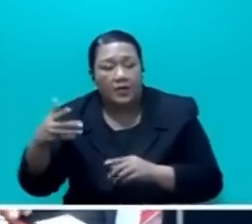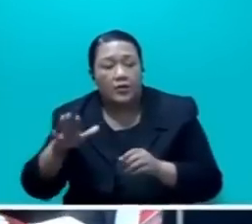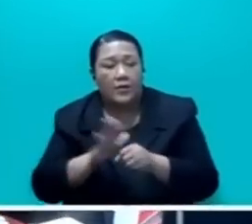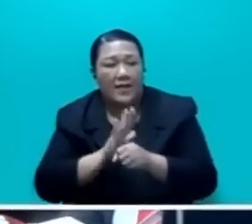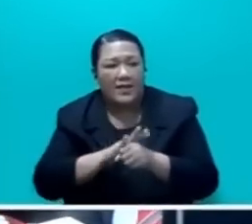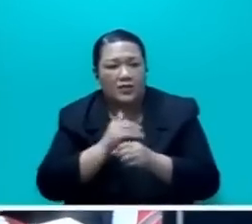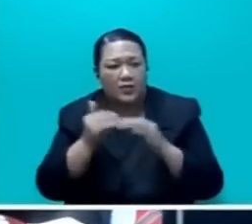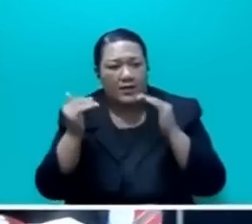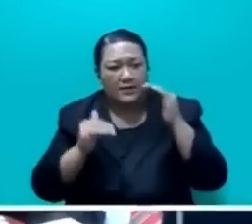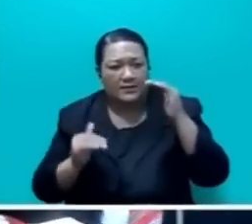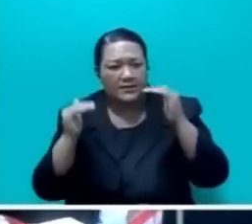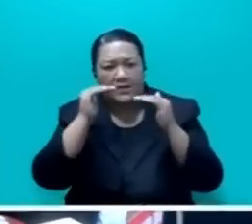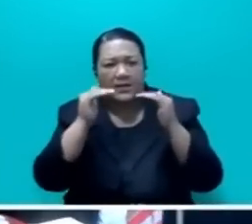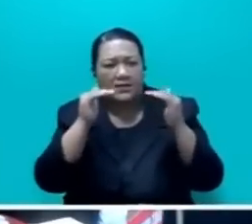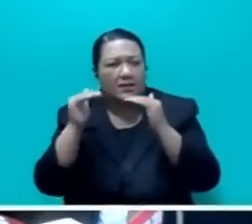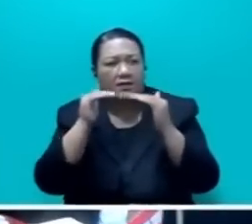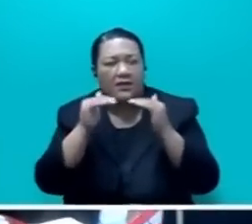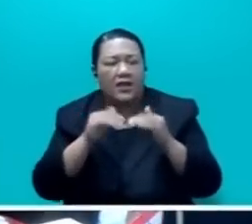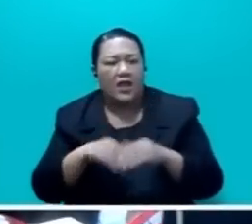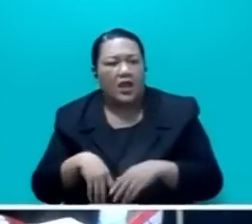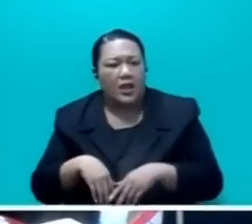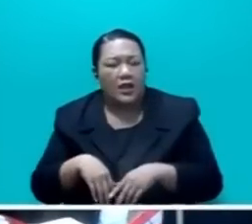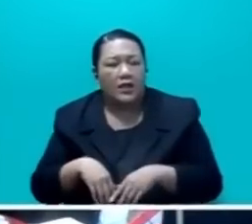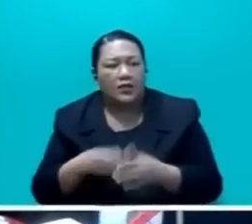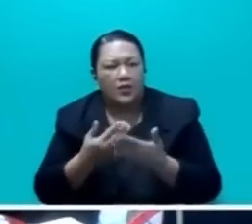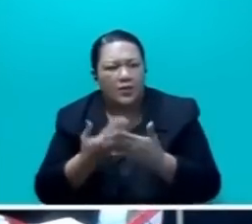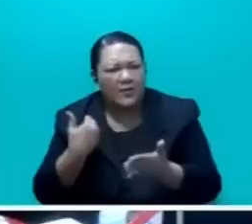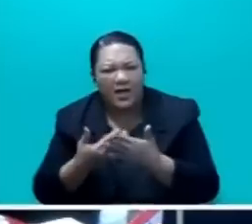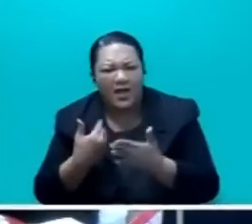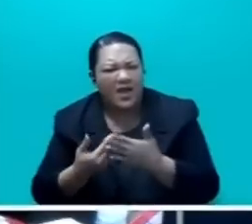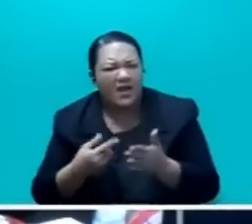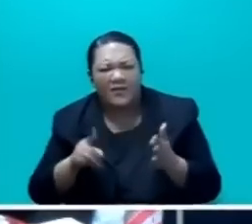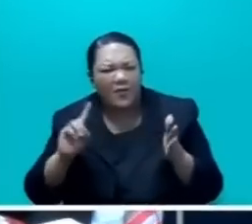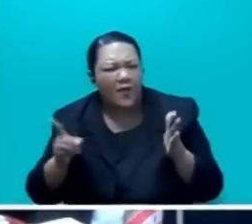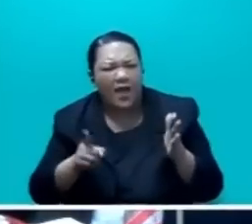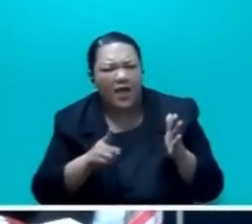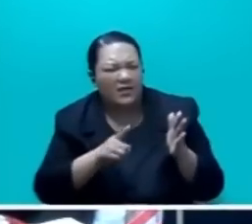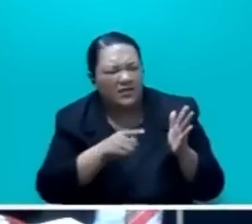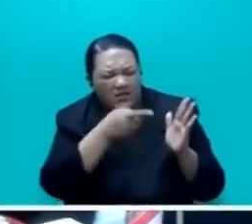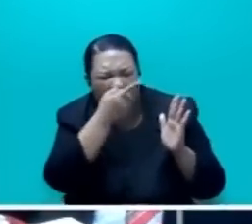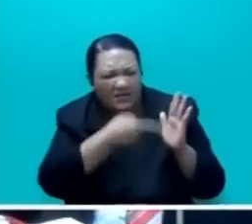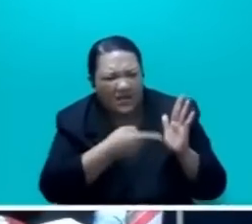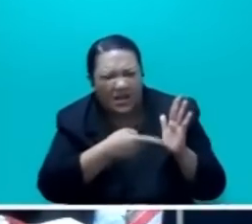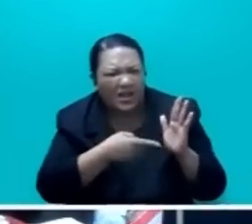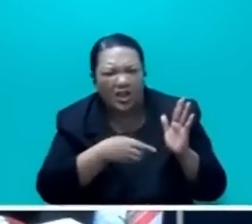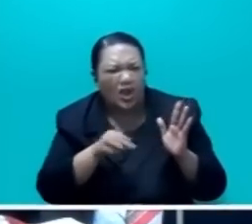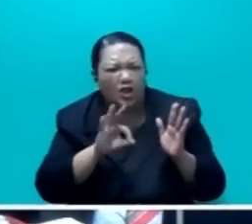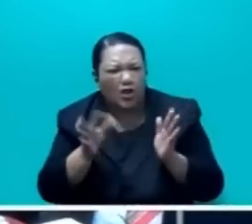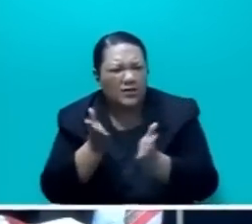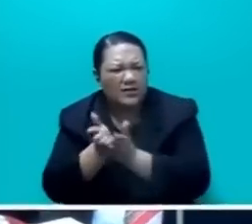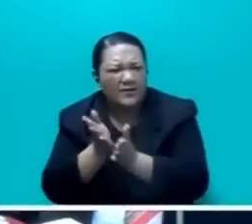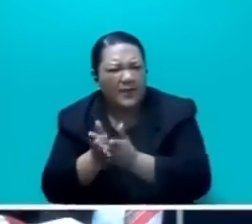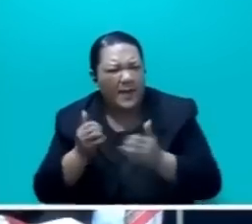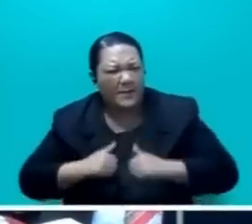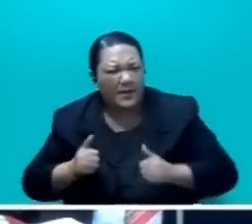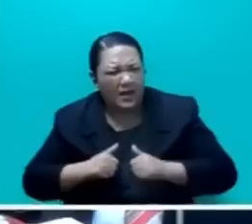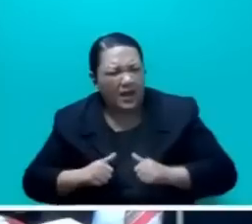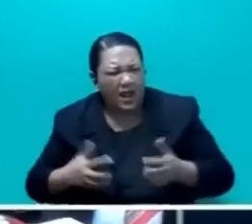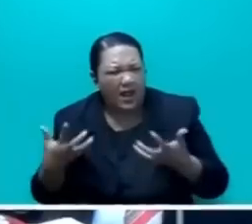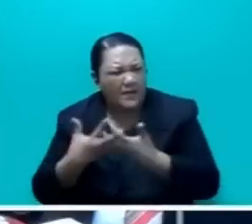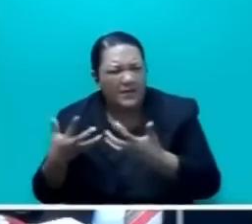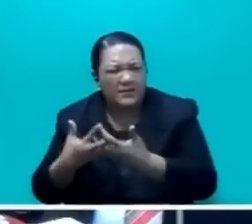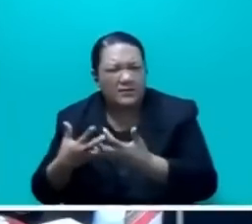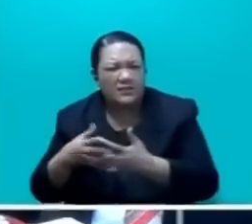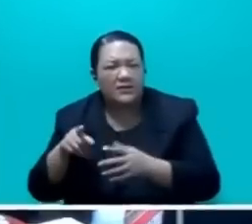country and to remove the onerous requirement that do not serve any practical purpose, to include the Fiji Law Society